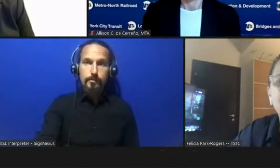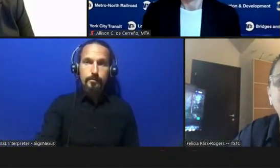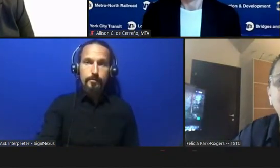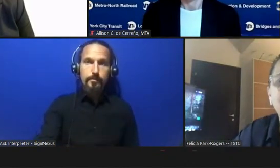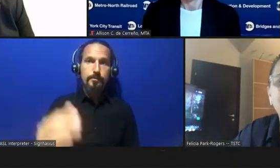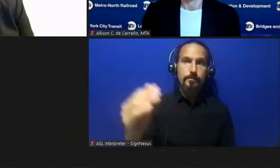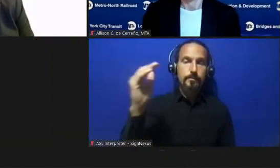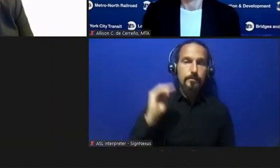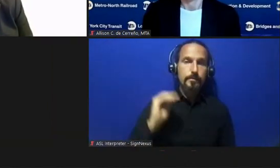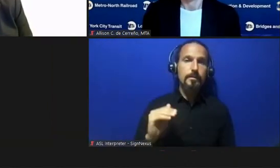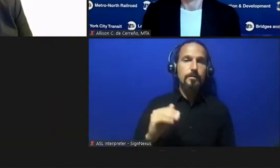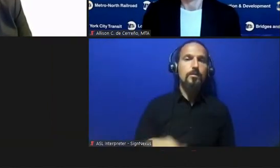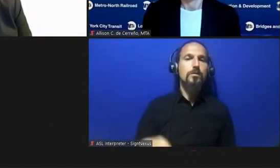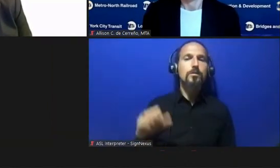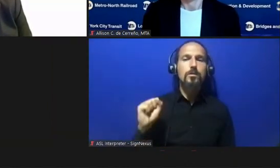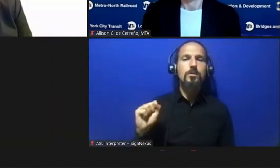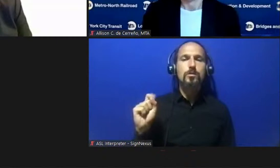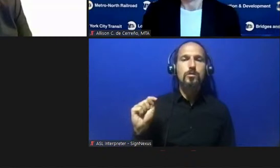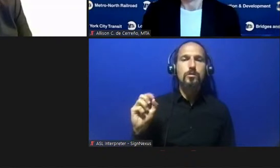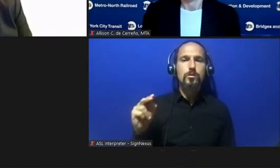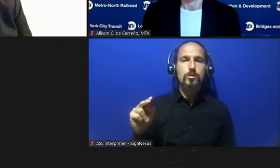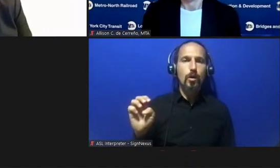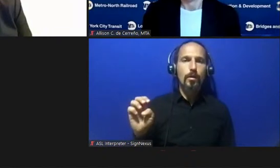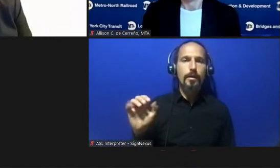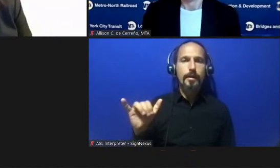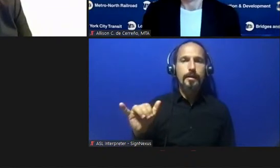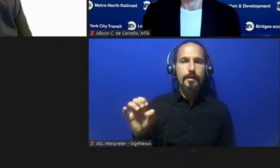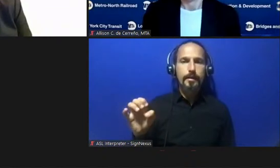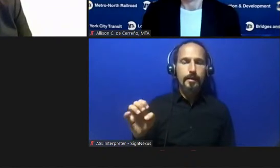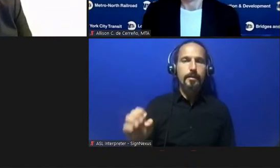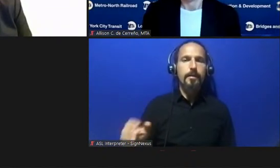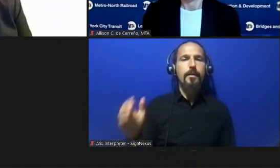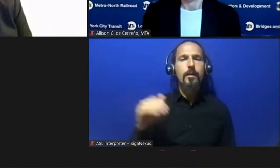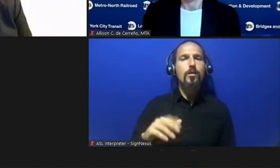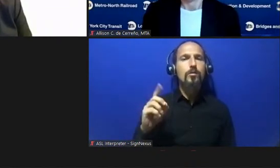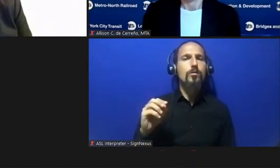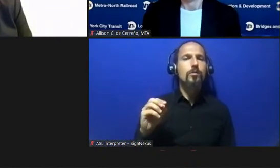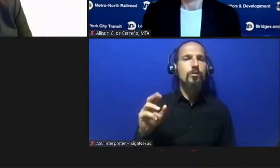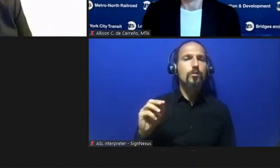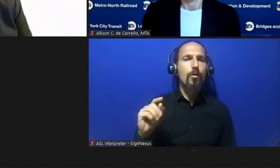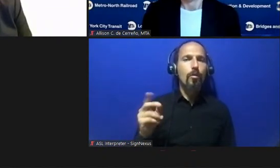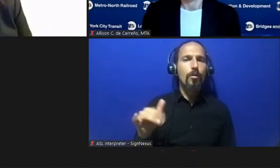speaker is stoney followed by dorothy delulo